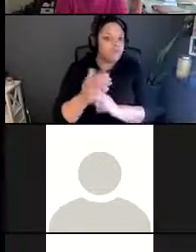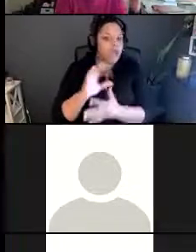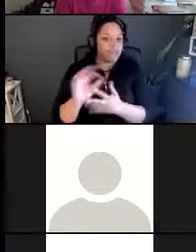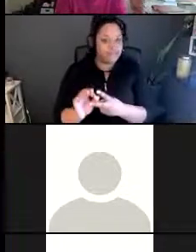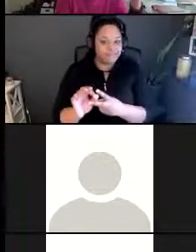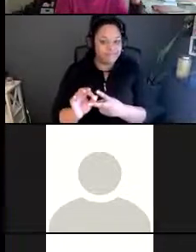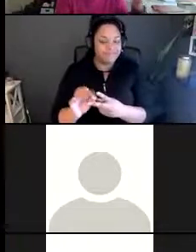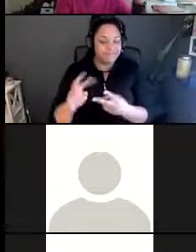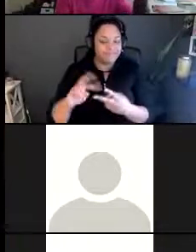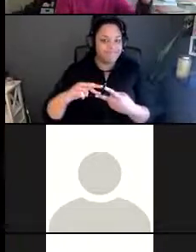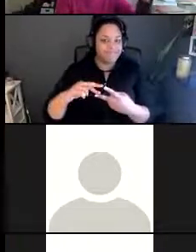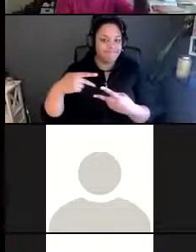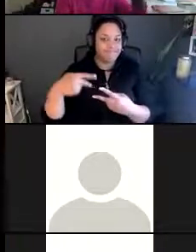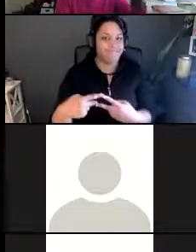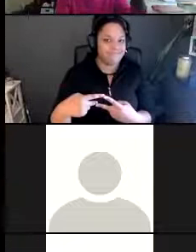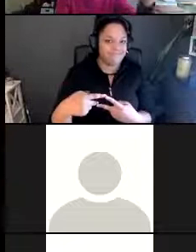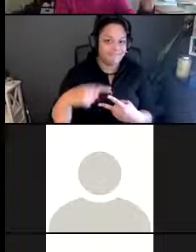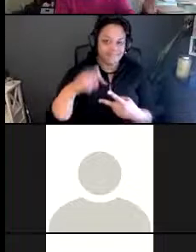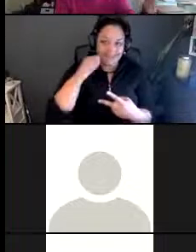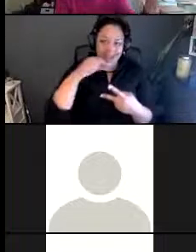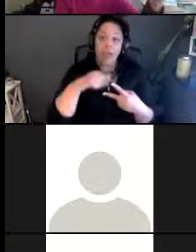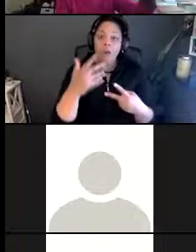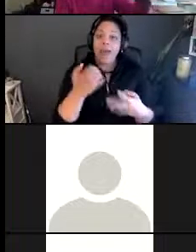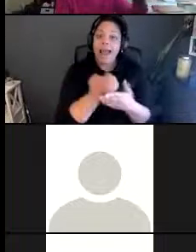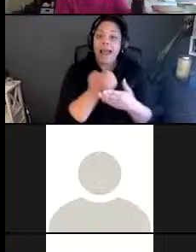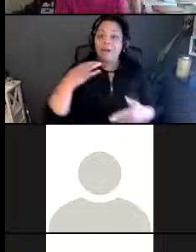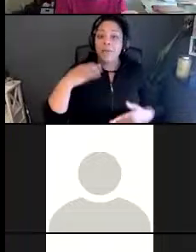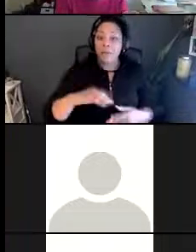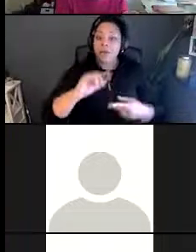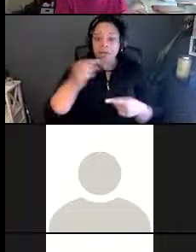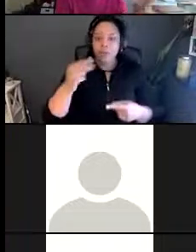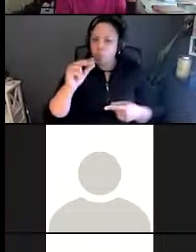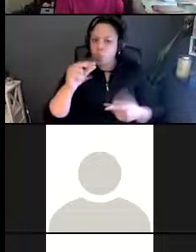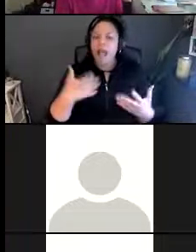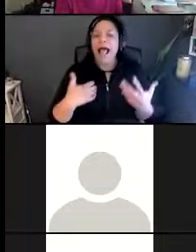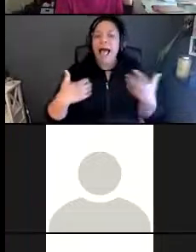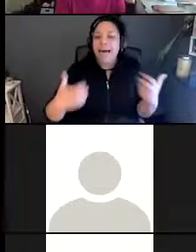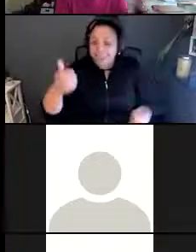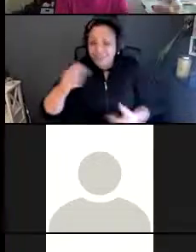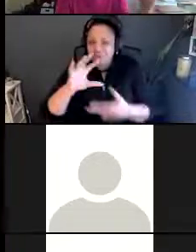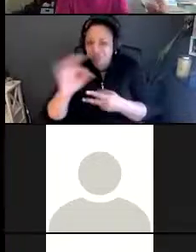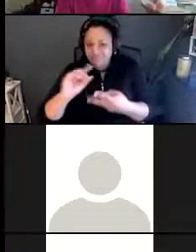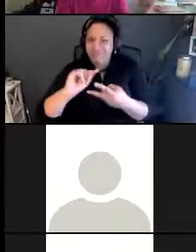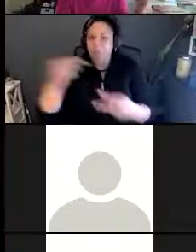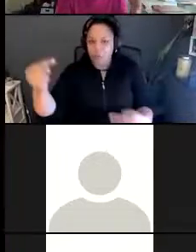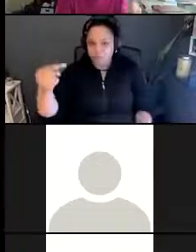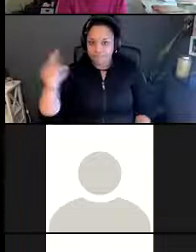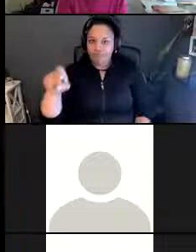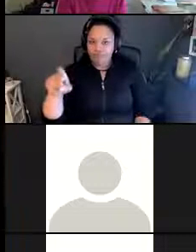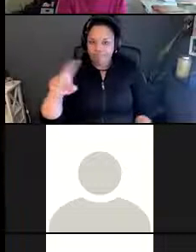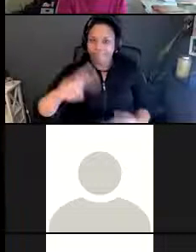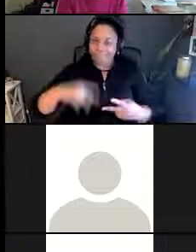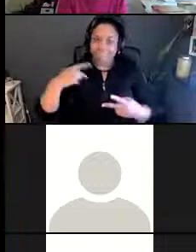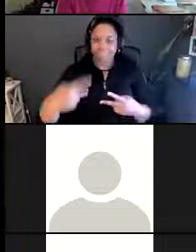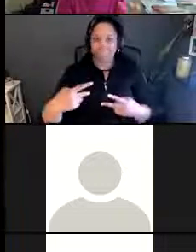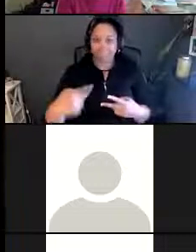not the most economically profitable choice, but the healthier choice as our first option at a